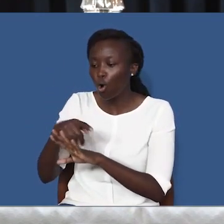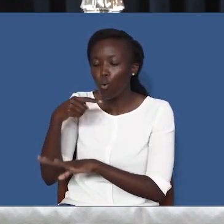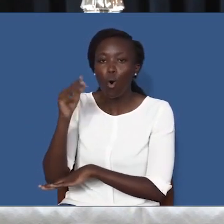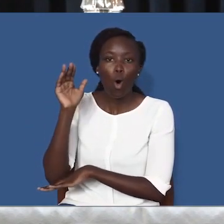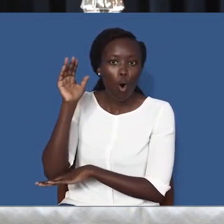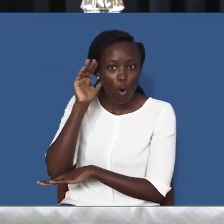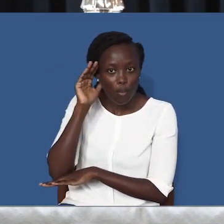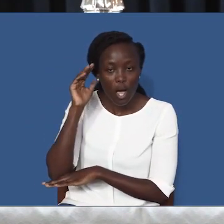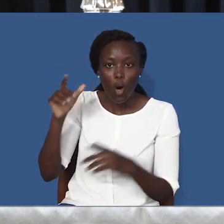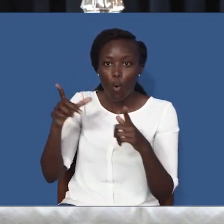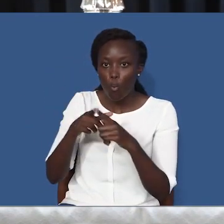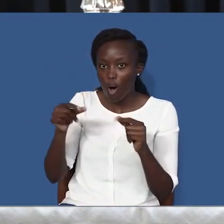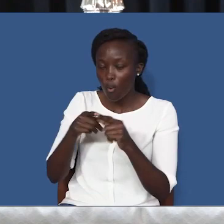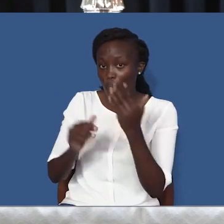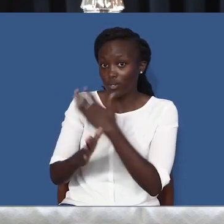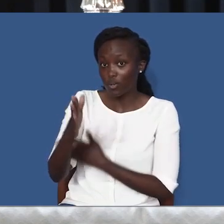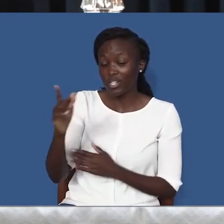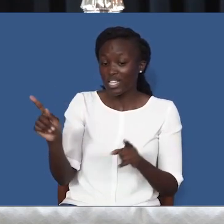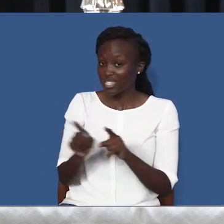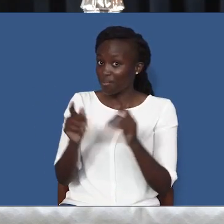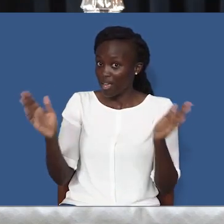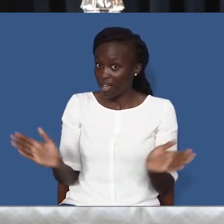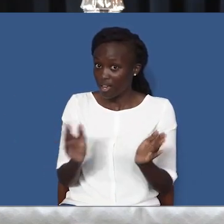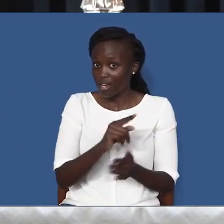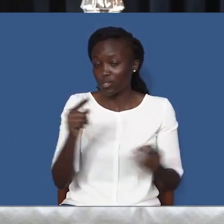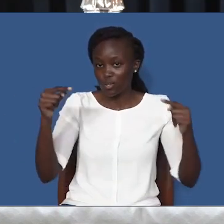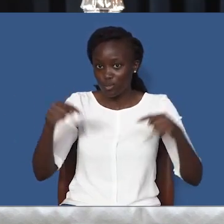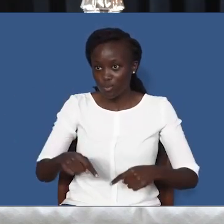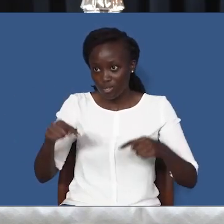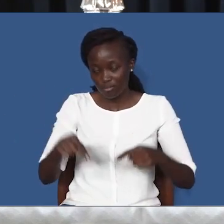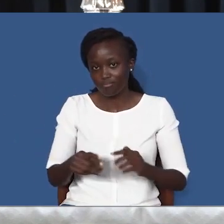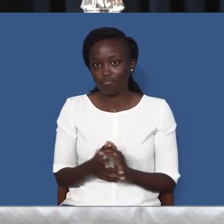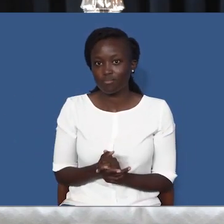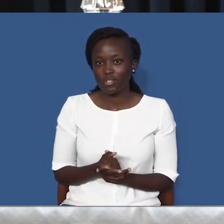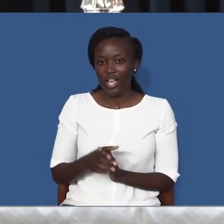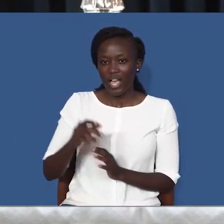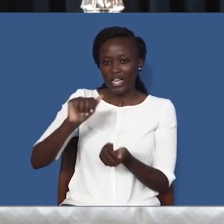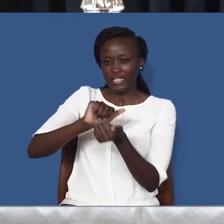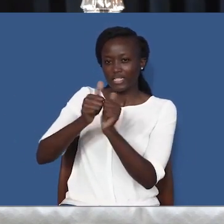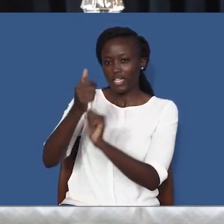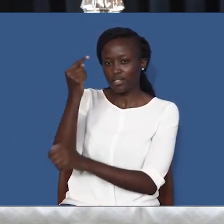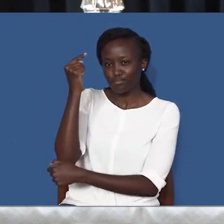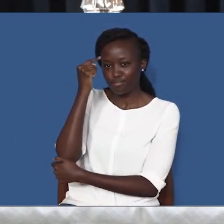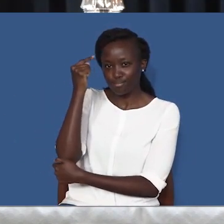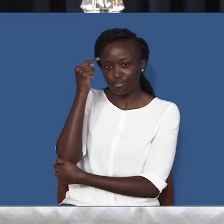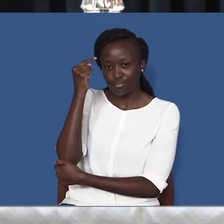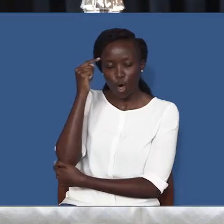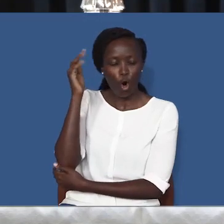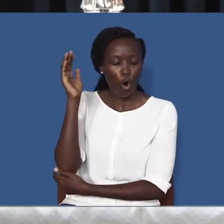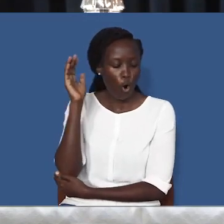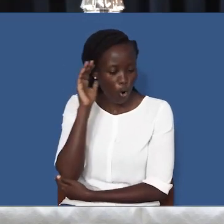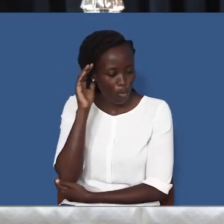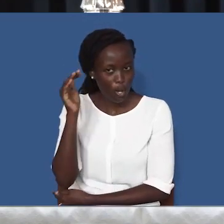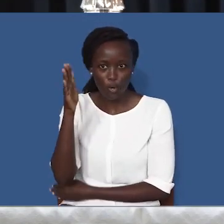Lord. And I challenge you today, get out of that business as usual mindset and get to obey the